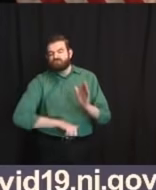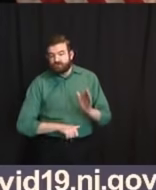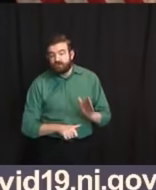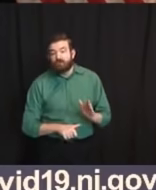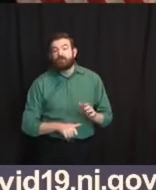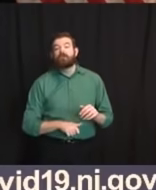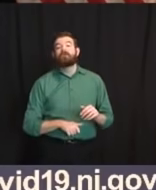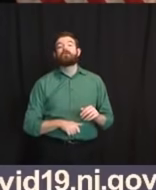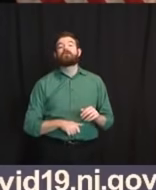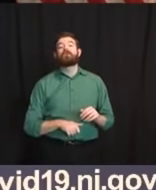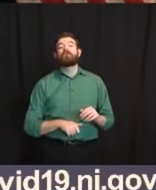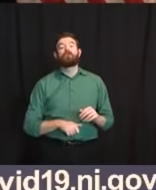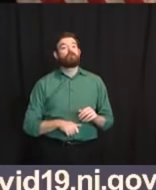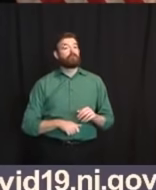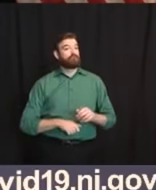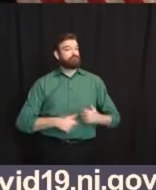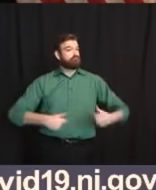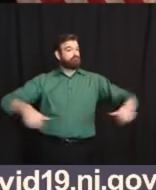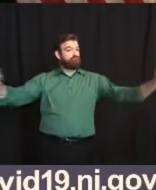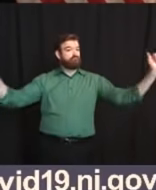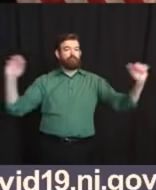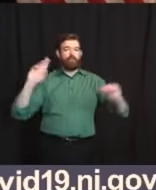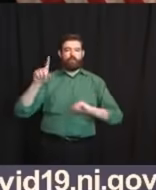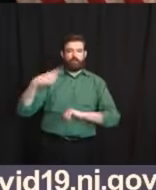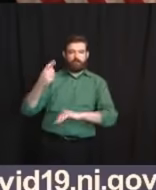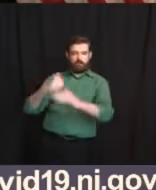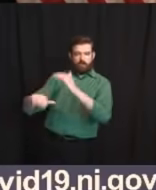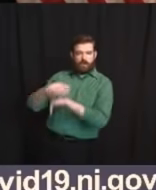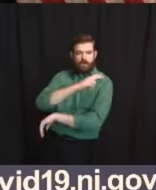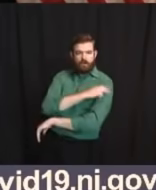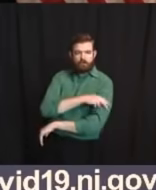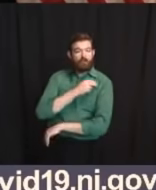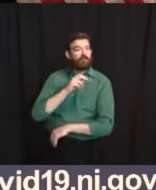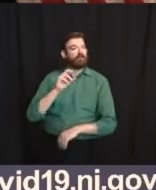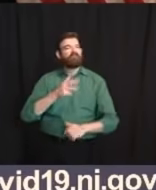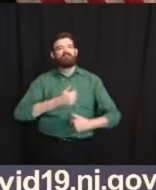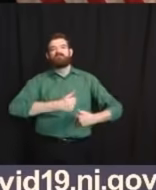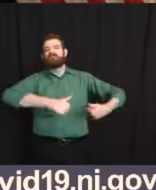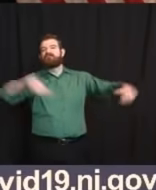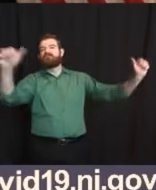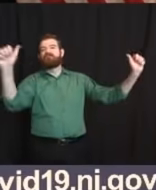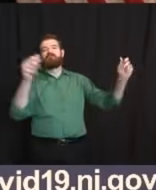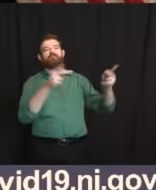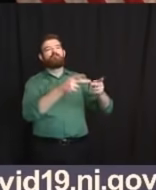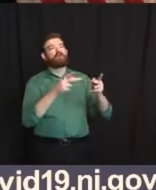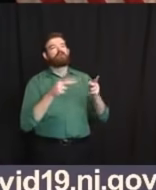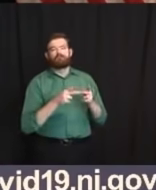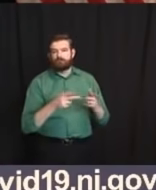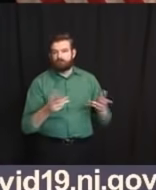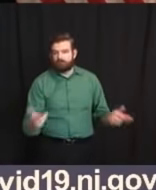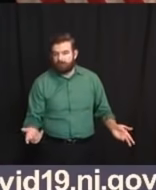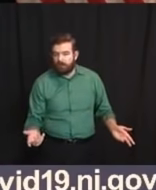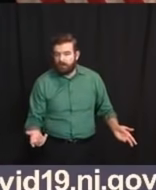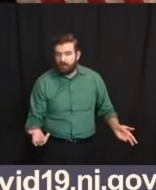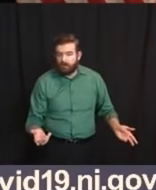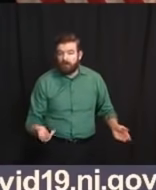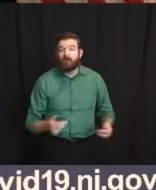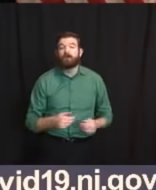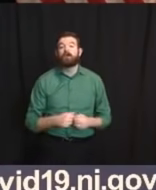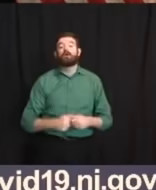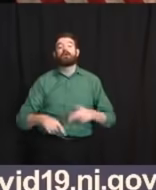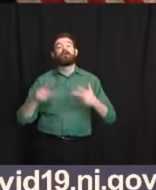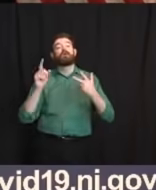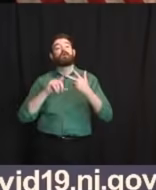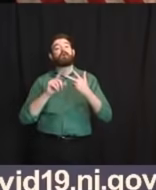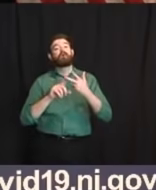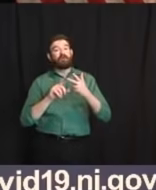other questions. Governor, there were about 1,500 corona cases and about 100 deaths in the developmentally disabled community. Nearly all the